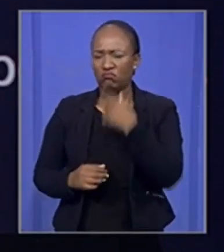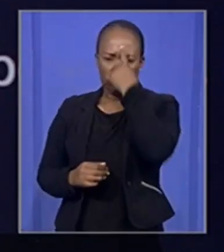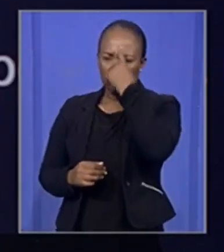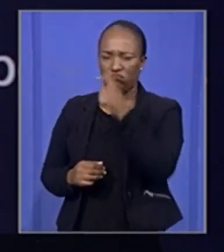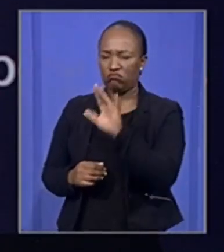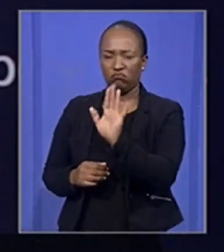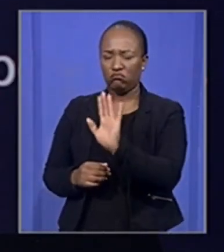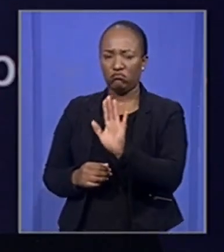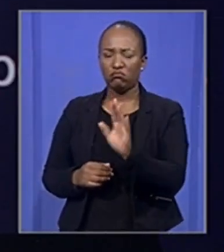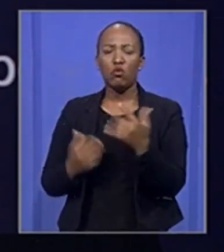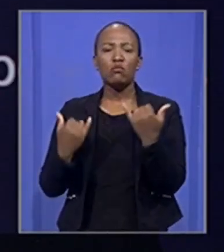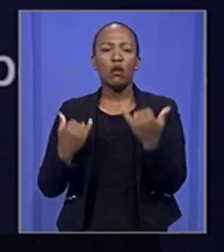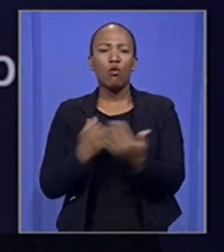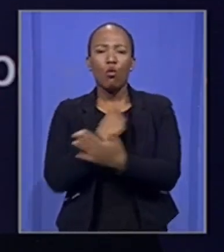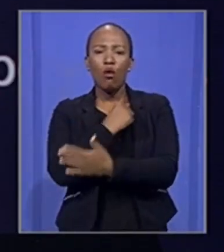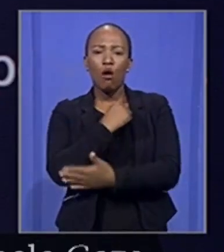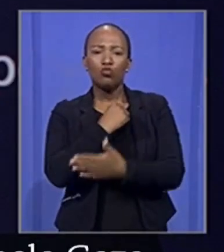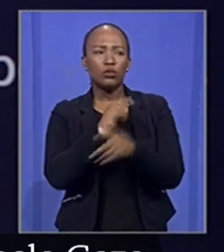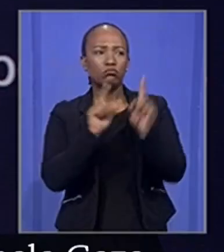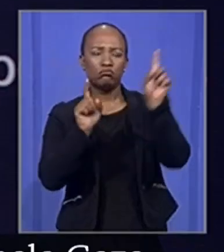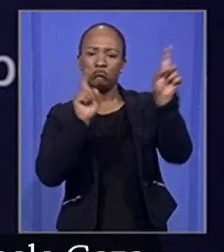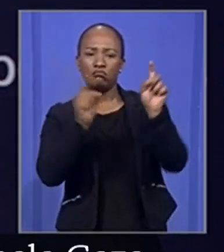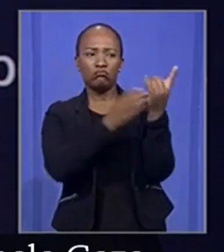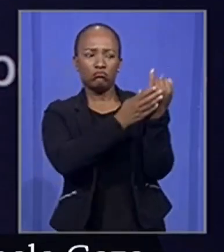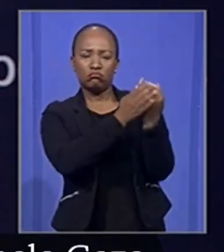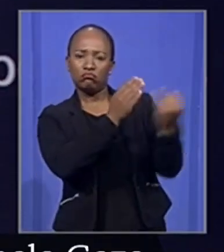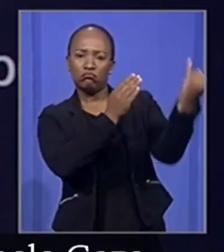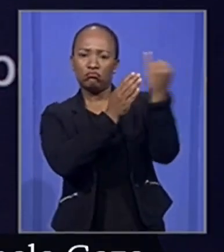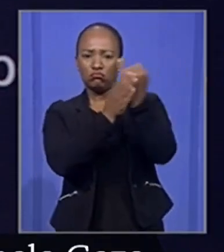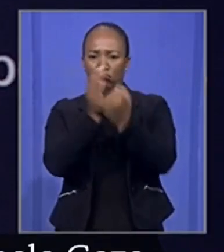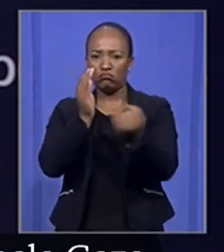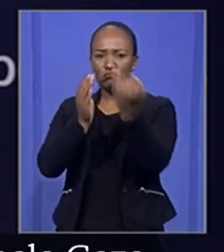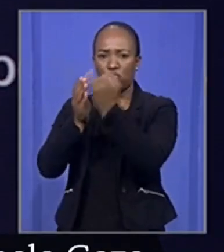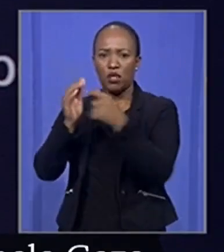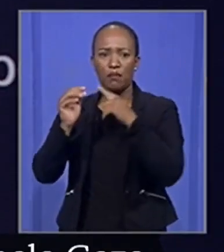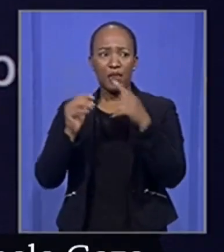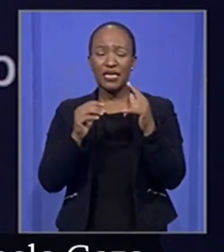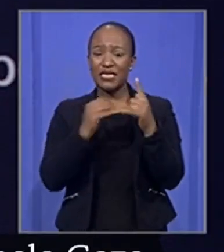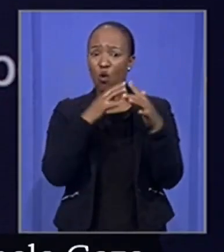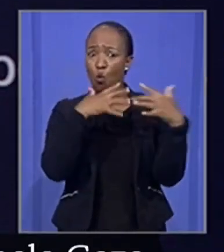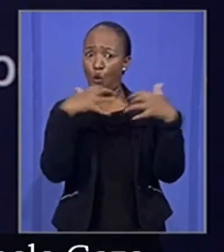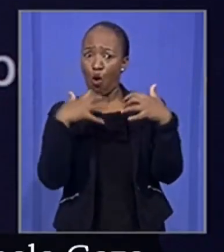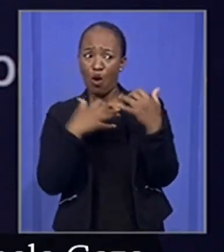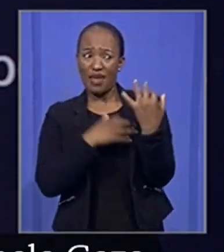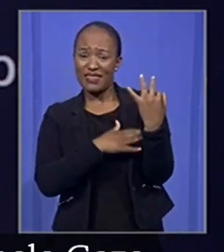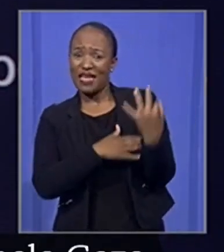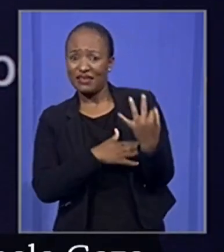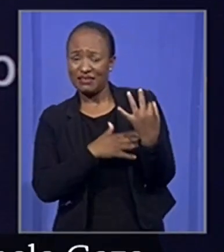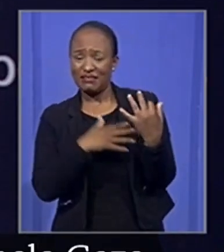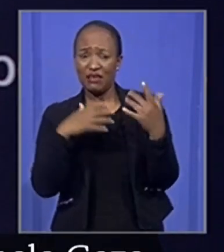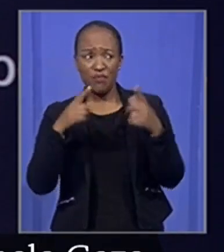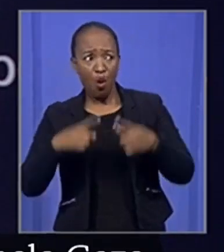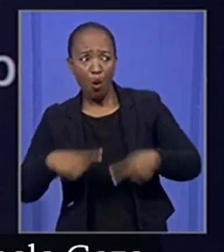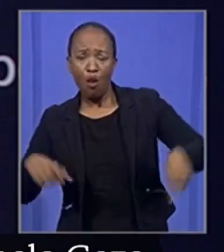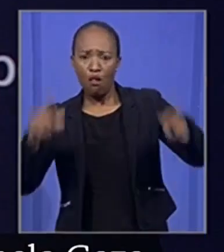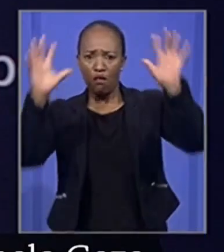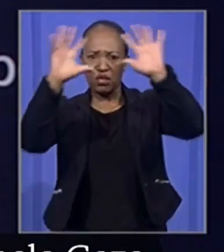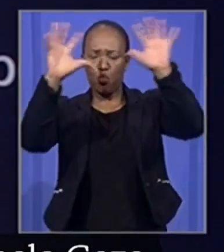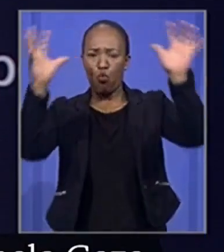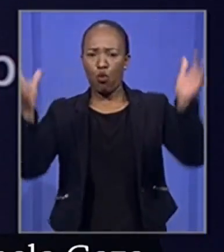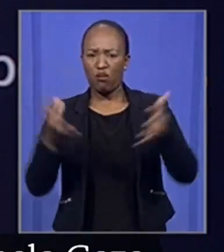dinaha tsohle di ikemetseng mme ho keke ha eba bobebe hore ho be le ntwa ya boraro ha o shebile dinaha ha o na le diqhwebeshano